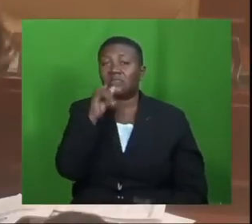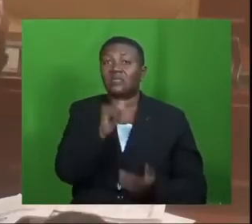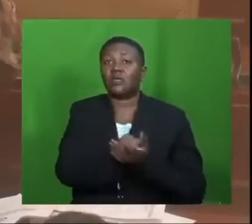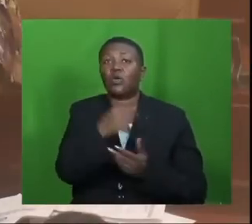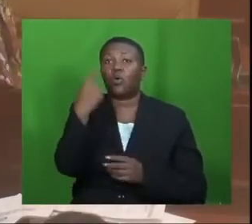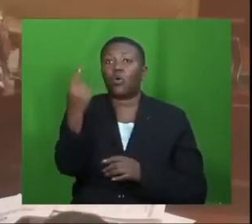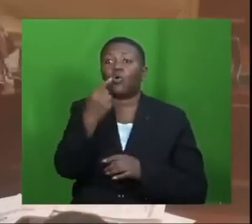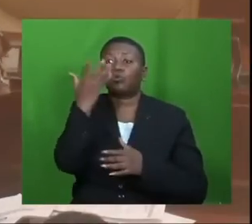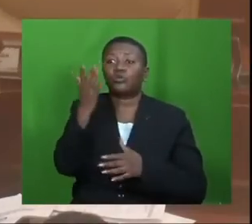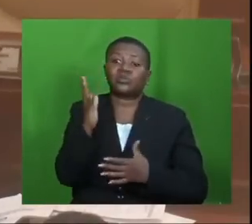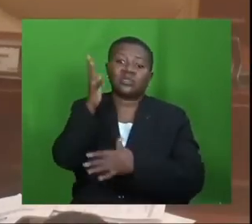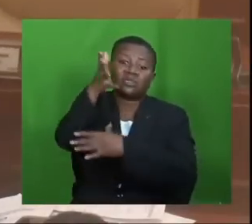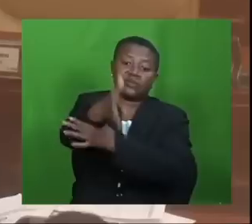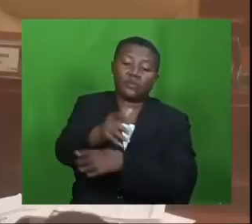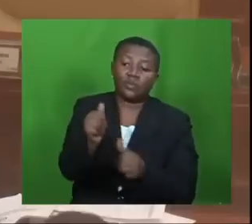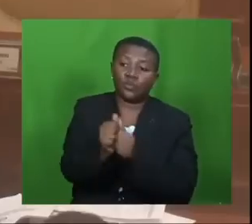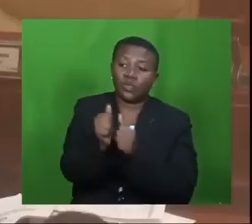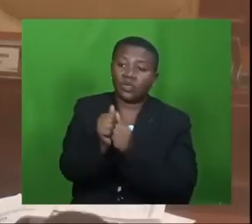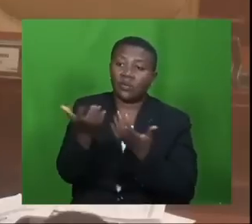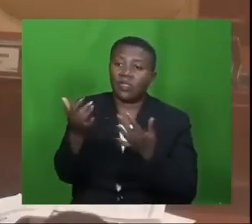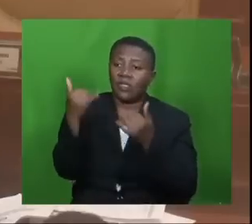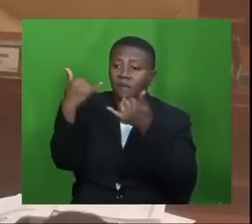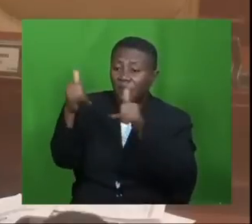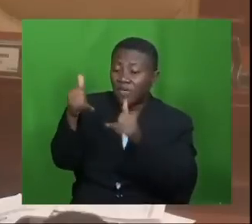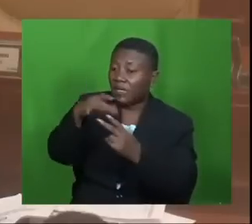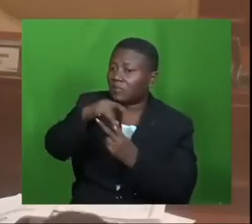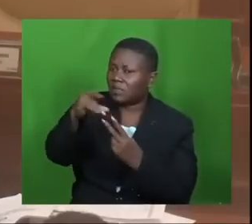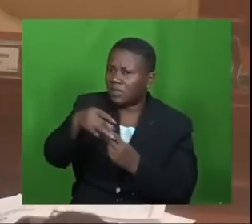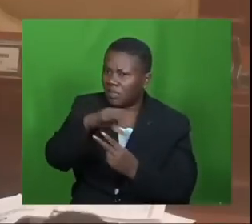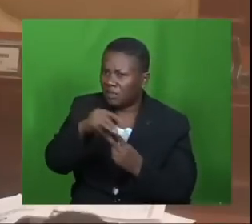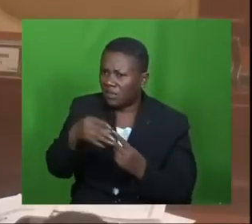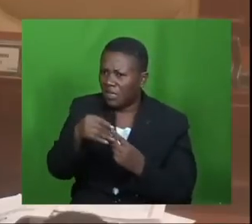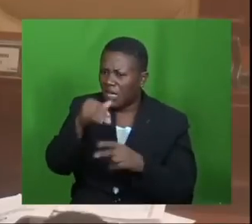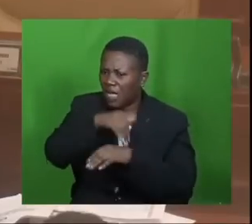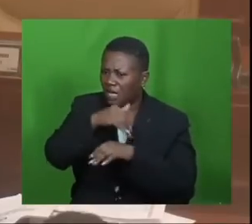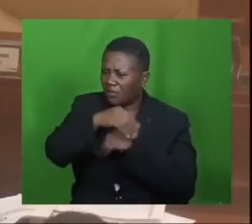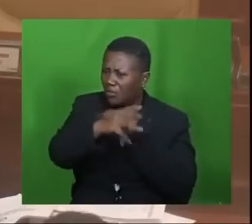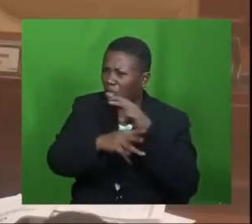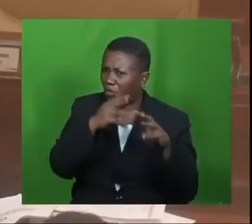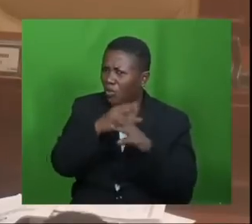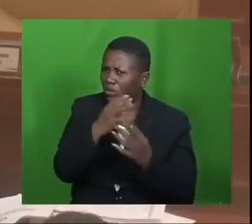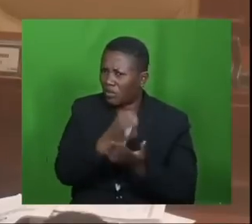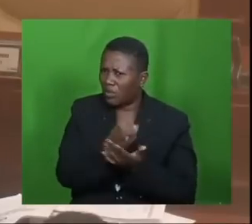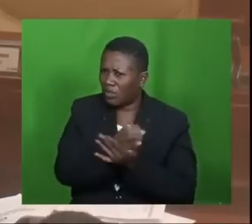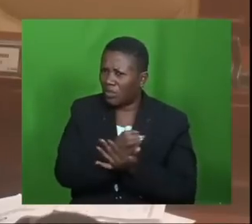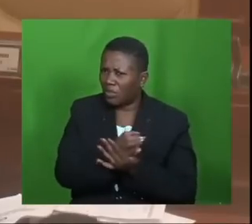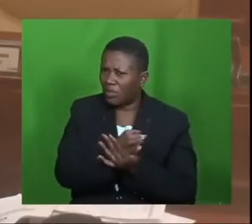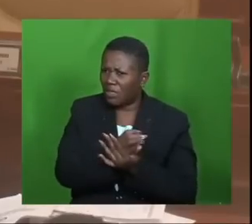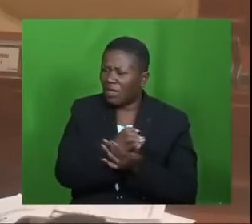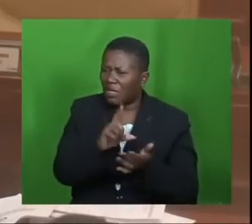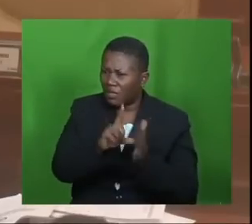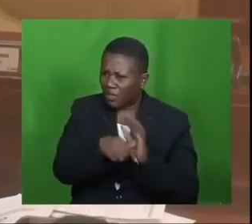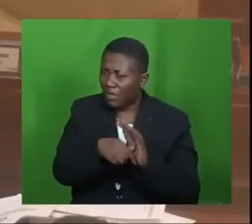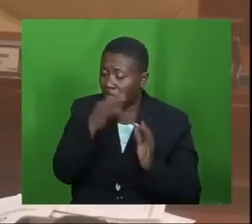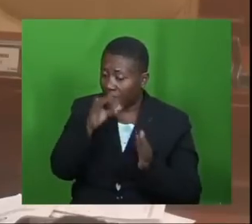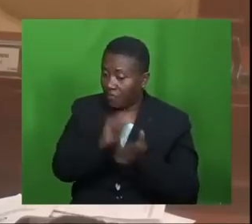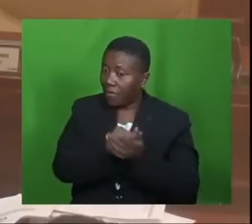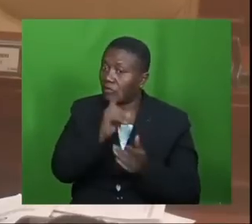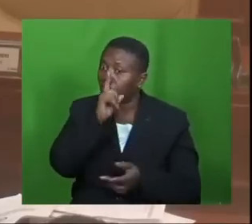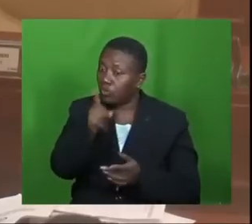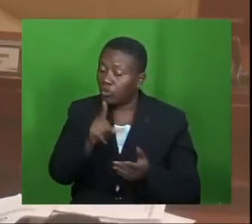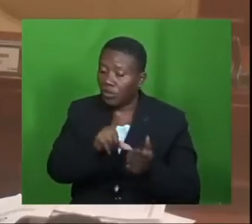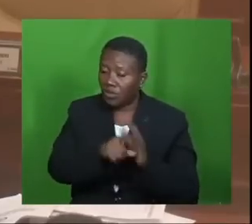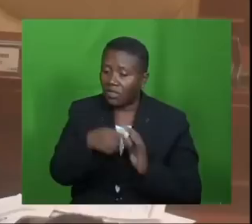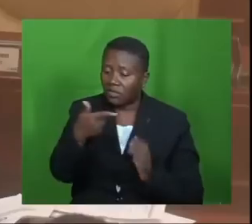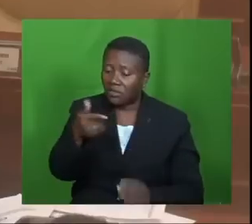even at the World Cup. If that is so, then I think GFA needs to change their ways. And I think that they should